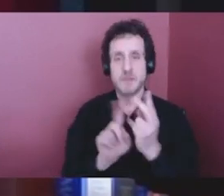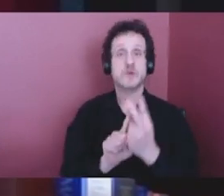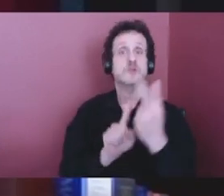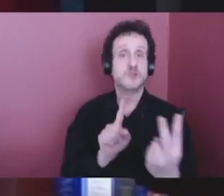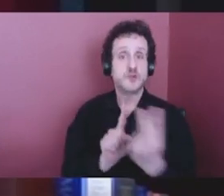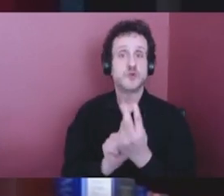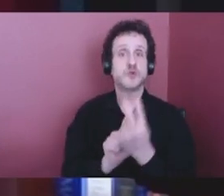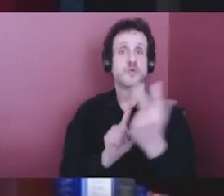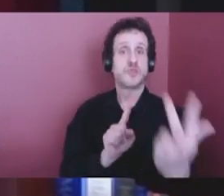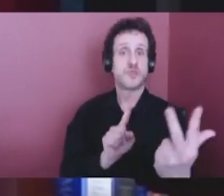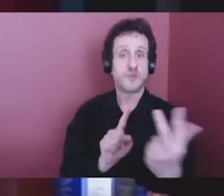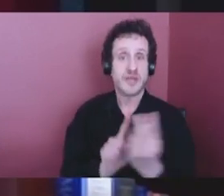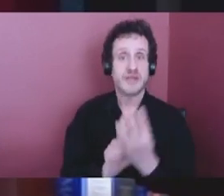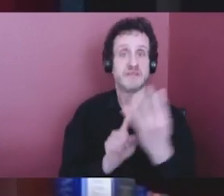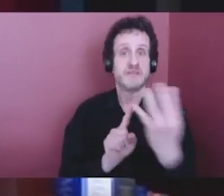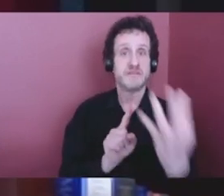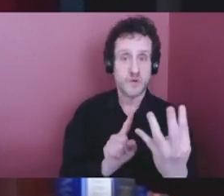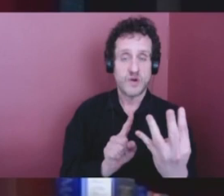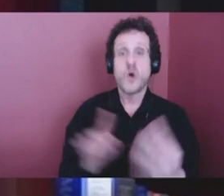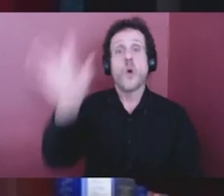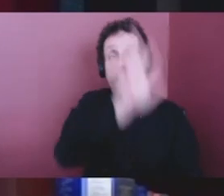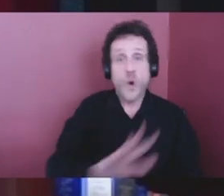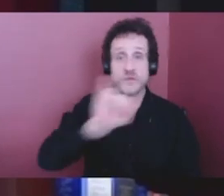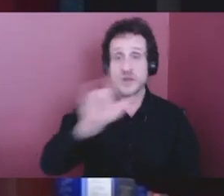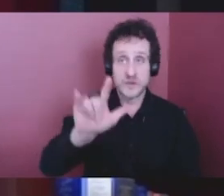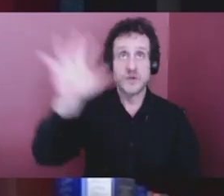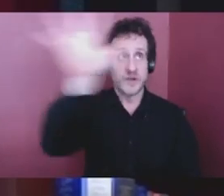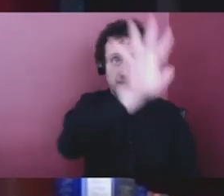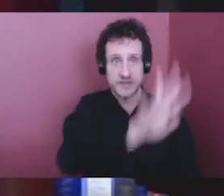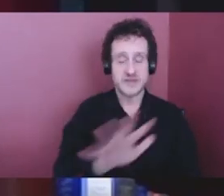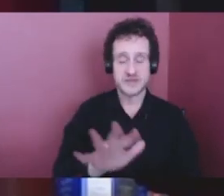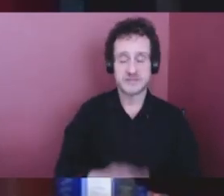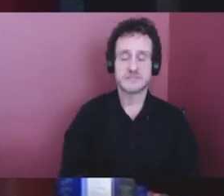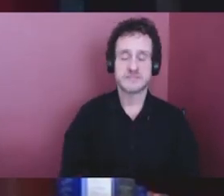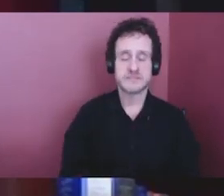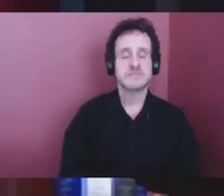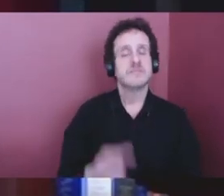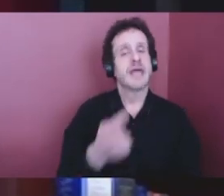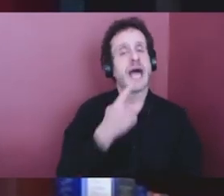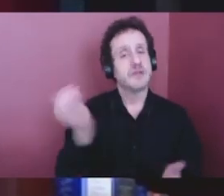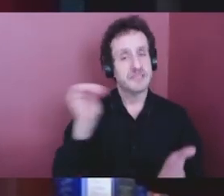hard-hit regions of our state. Let me say this another way.